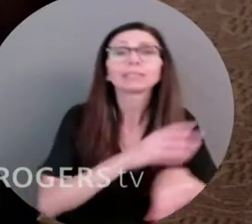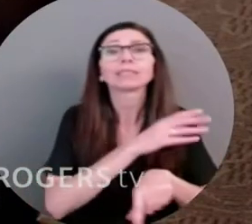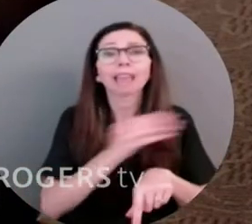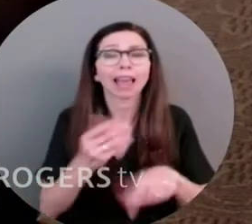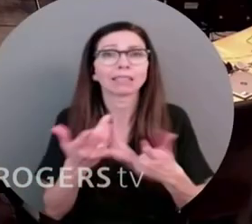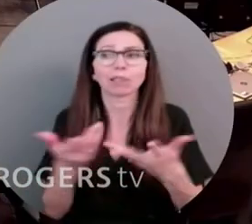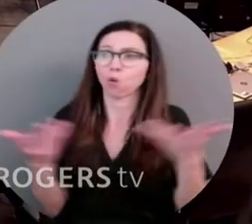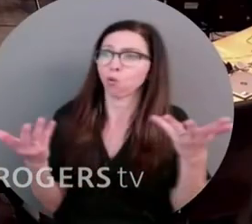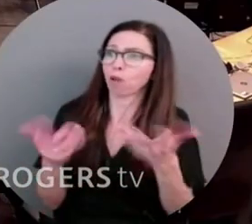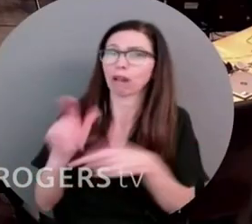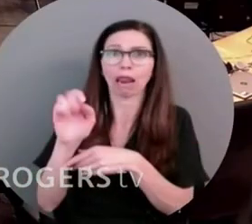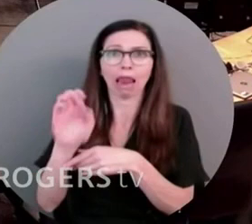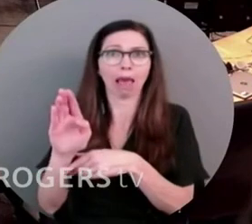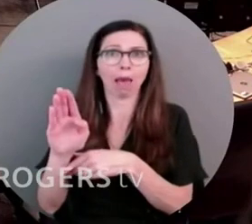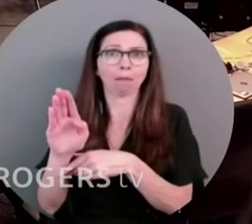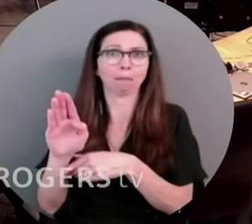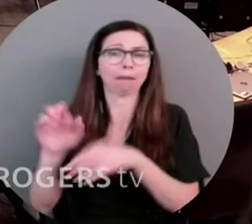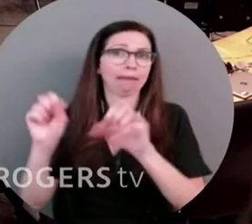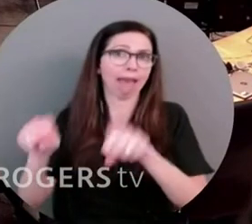community.